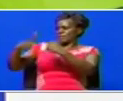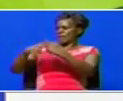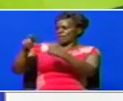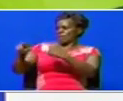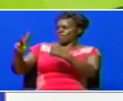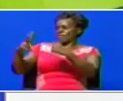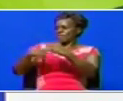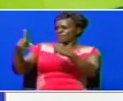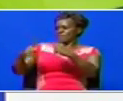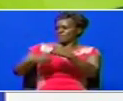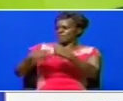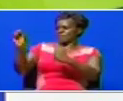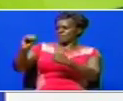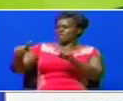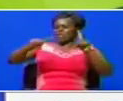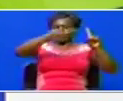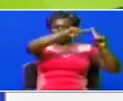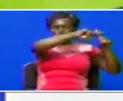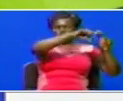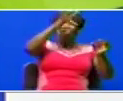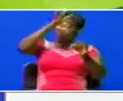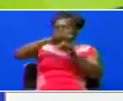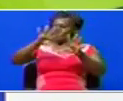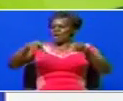69.76%. Total votes cast,